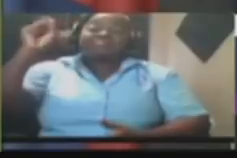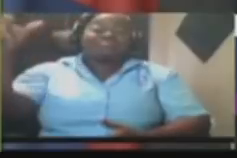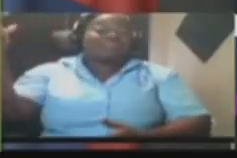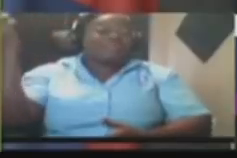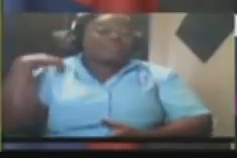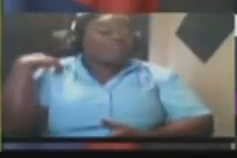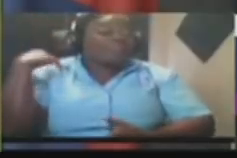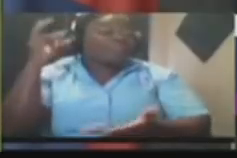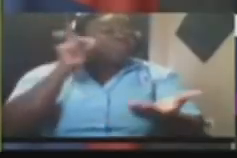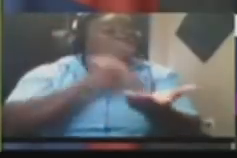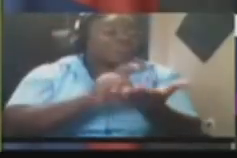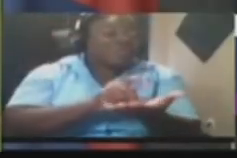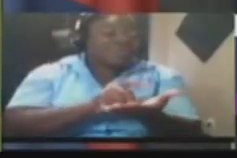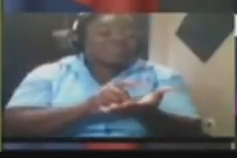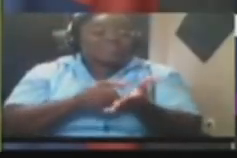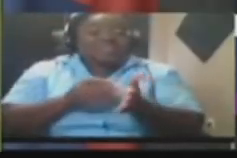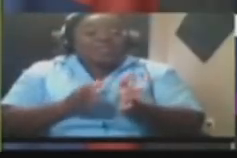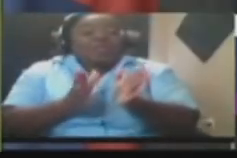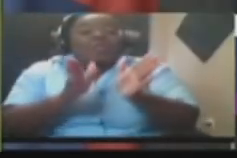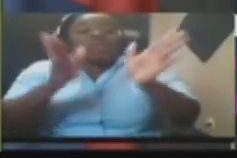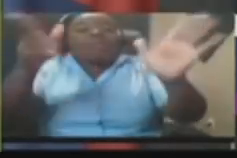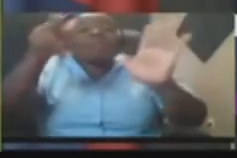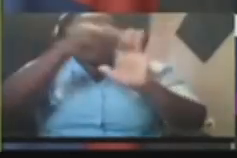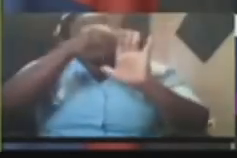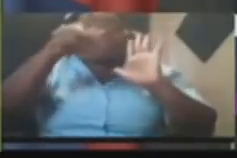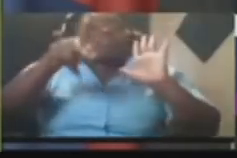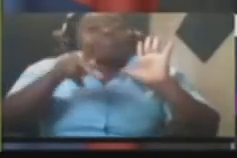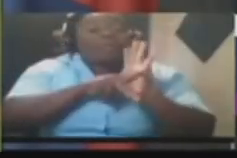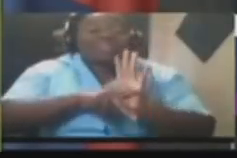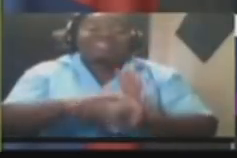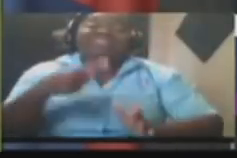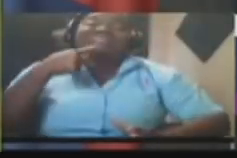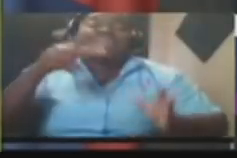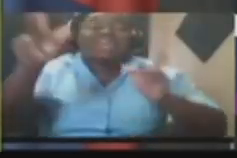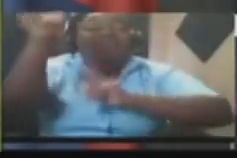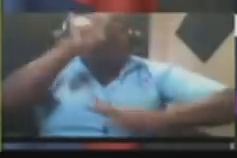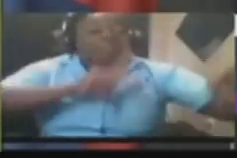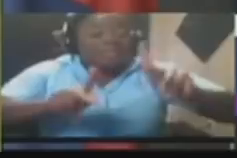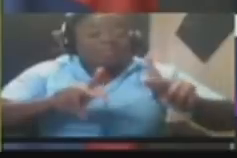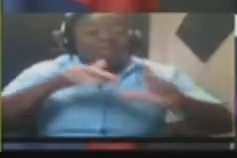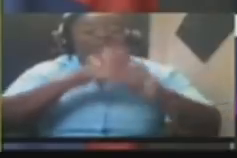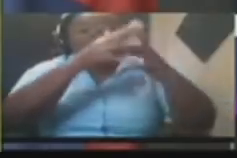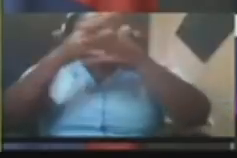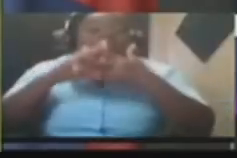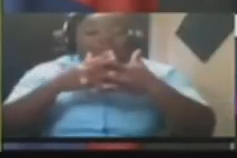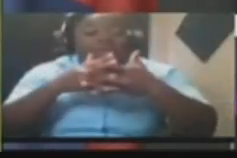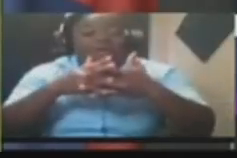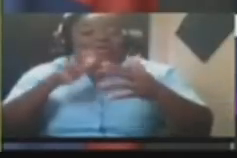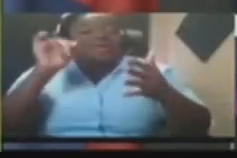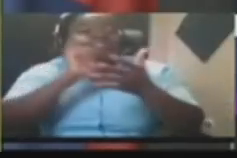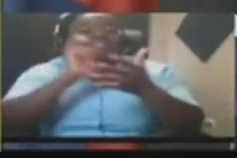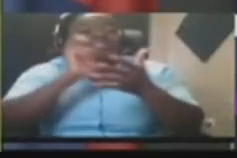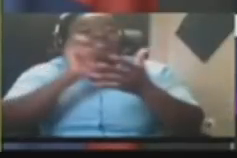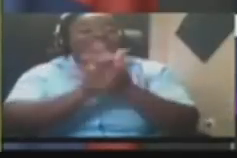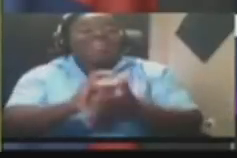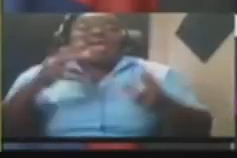took a public policy position to tell the United States population that misinformation about COVID virus